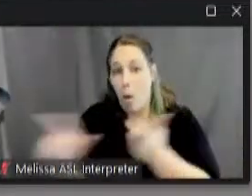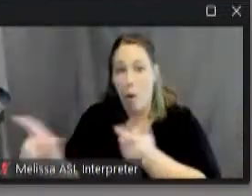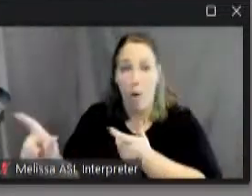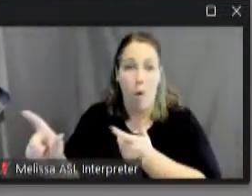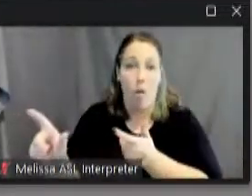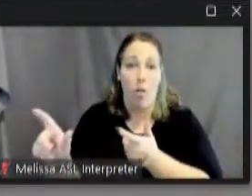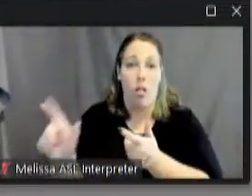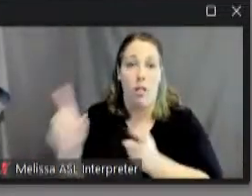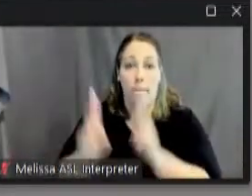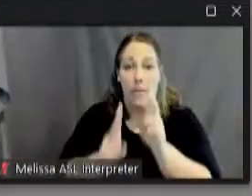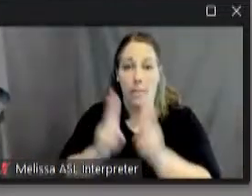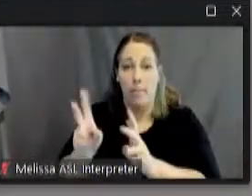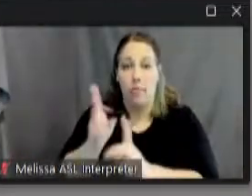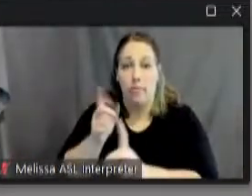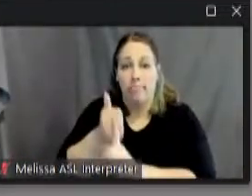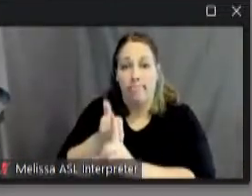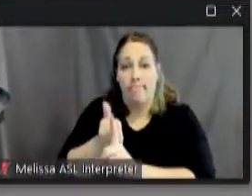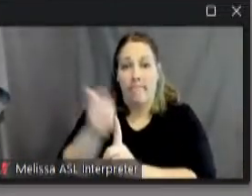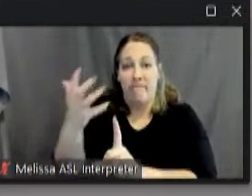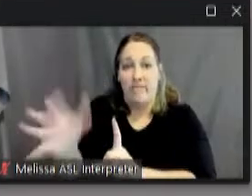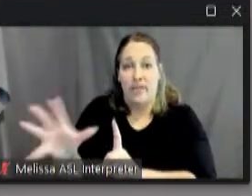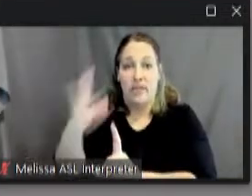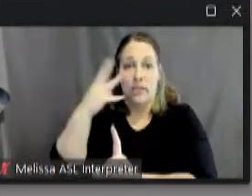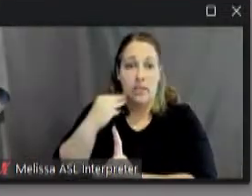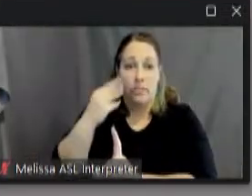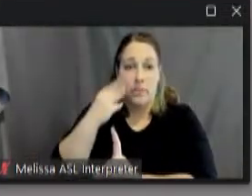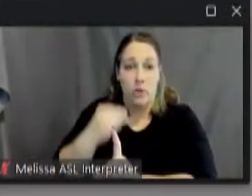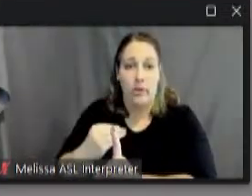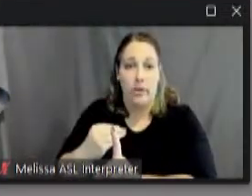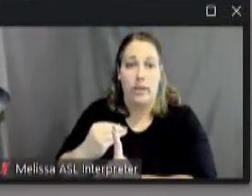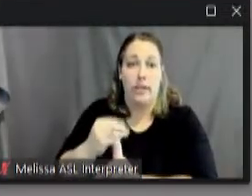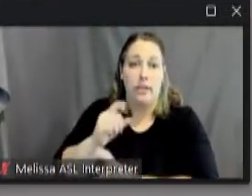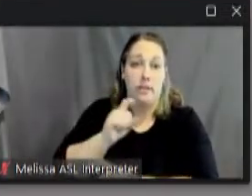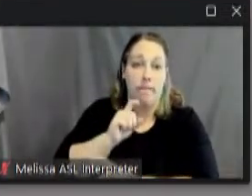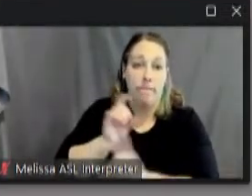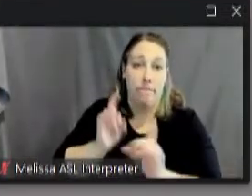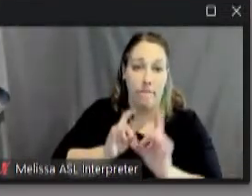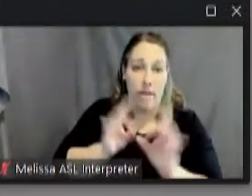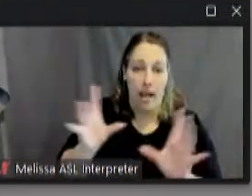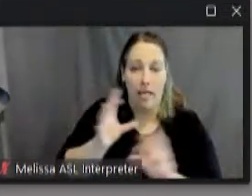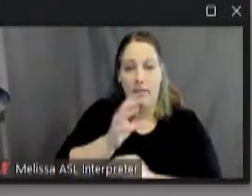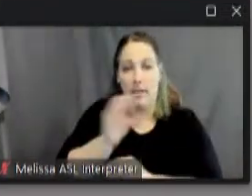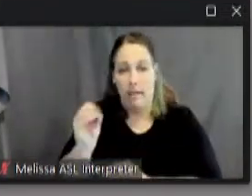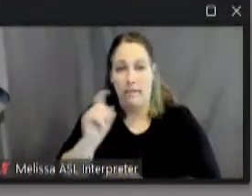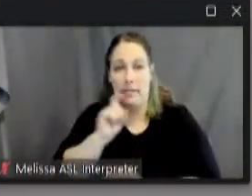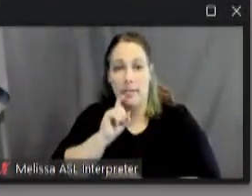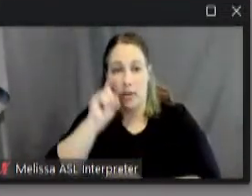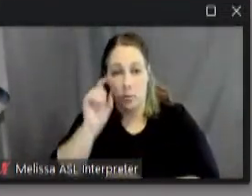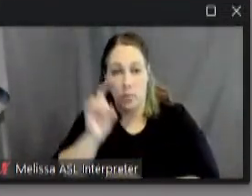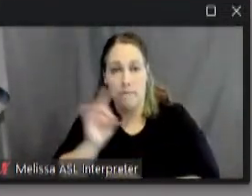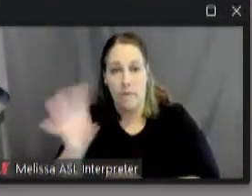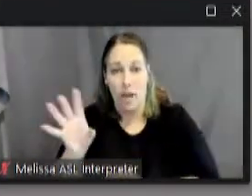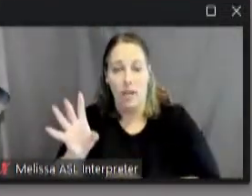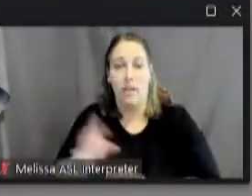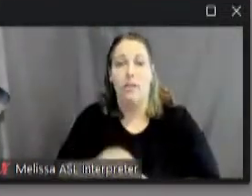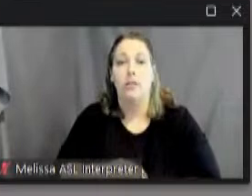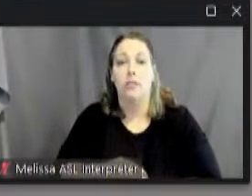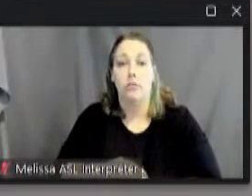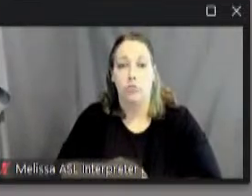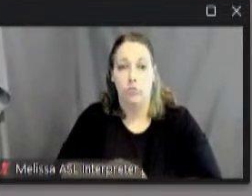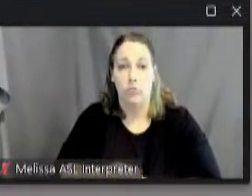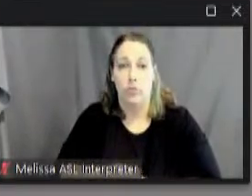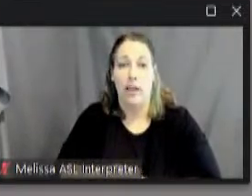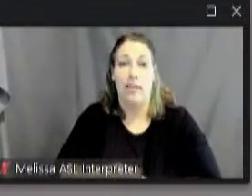of violence, and particularly sexual violence. We hope that you will work with